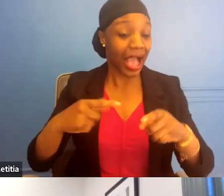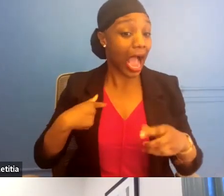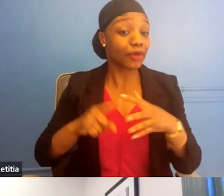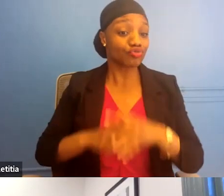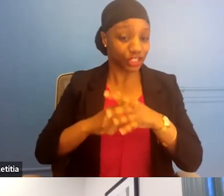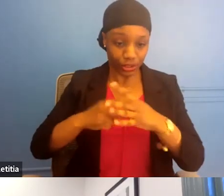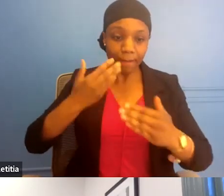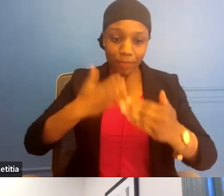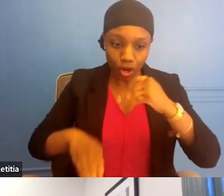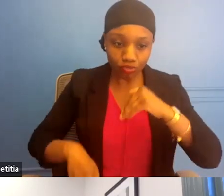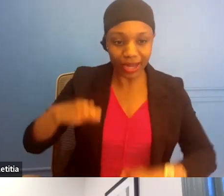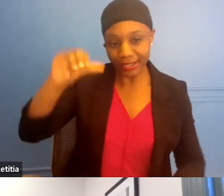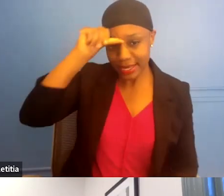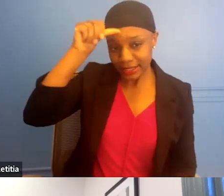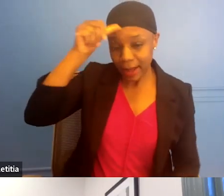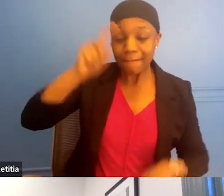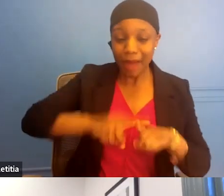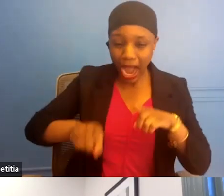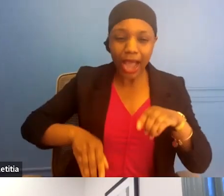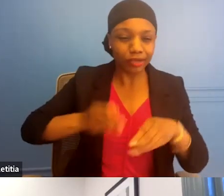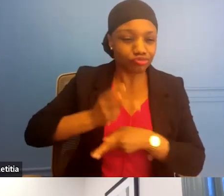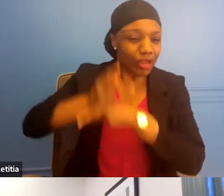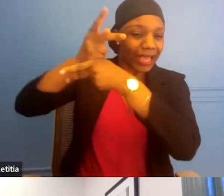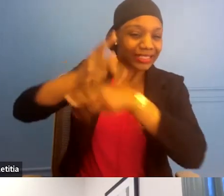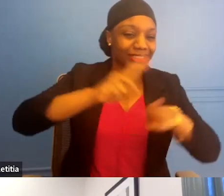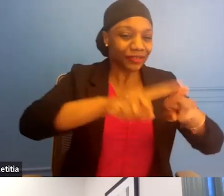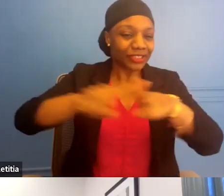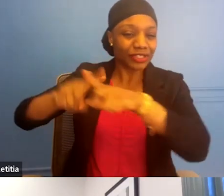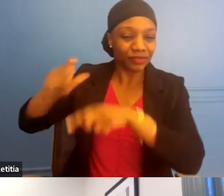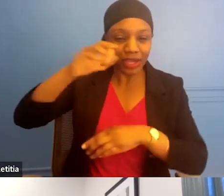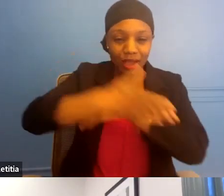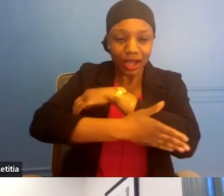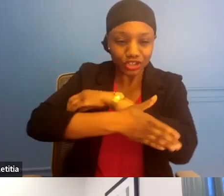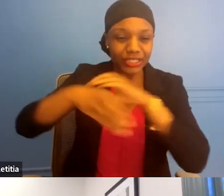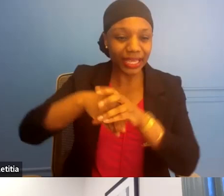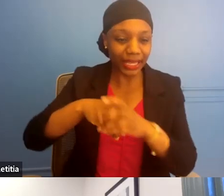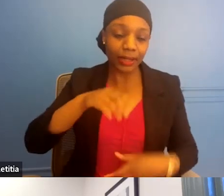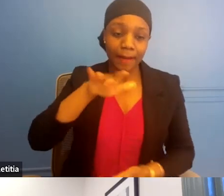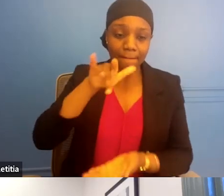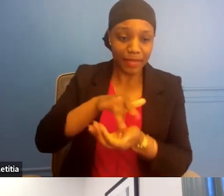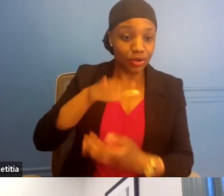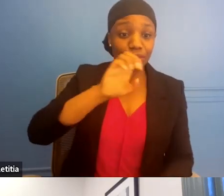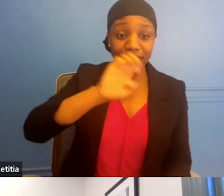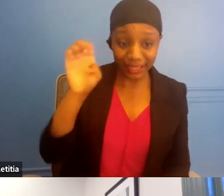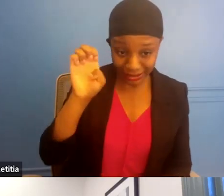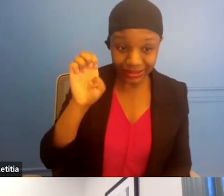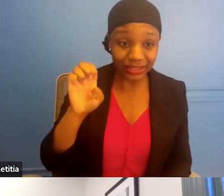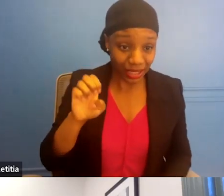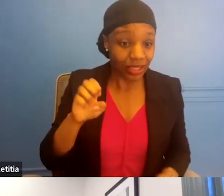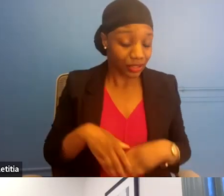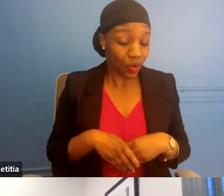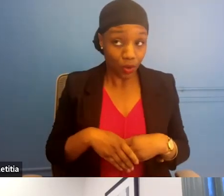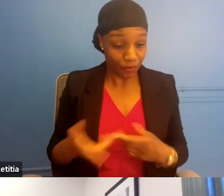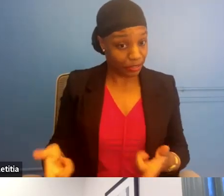born in India, but I grew up in a lot of different countries around the Middle East before I came sight unseen on the footsteps of Mount